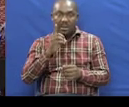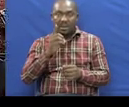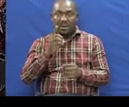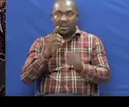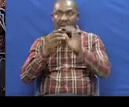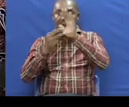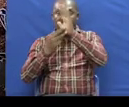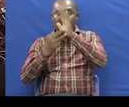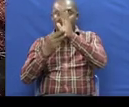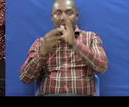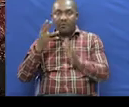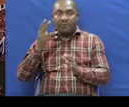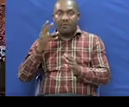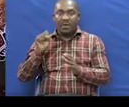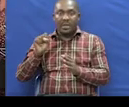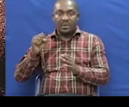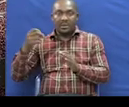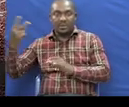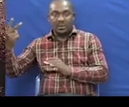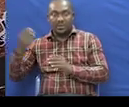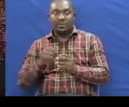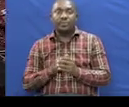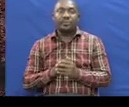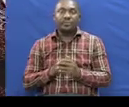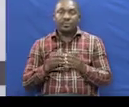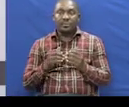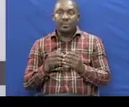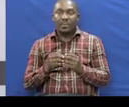3D8, 4S2. Then for copper,